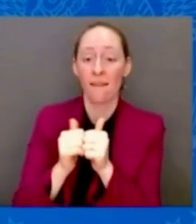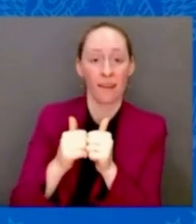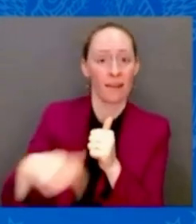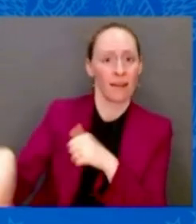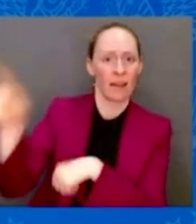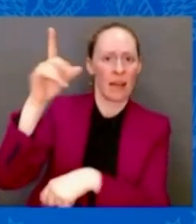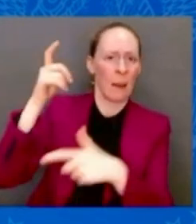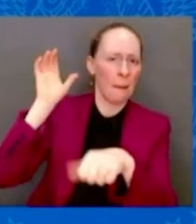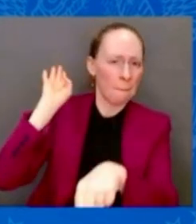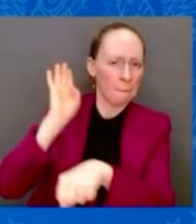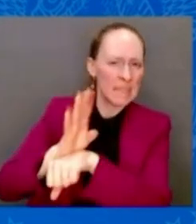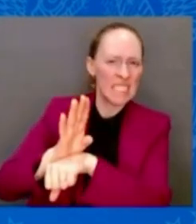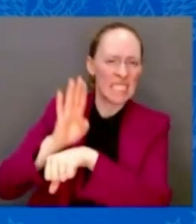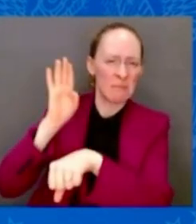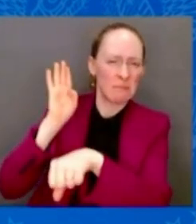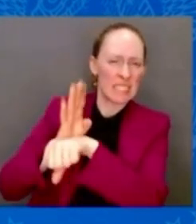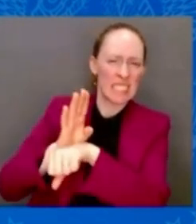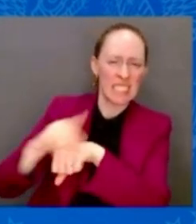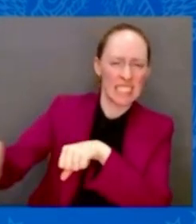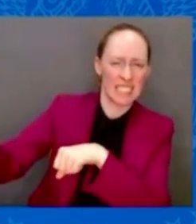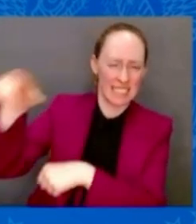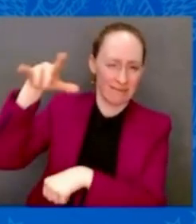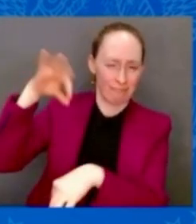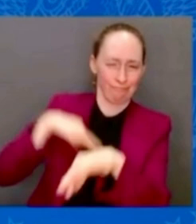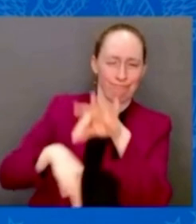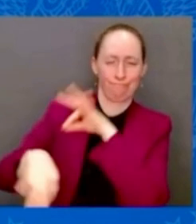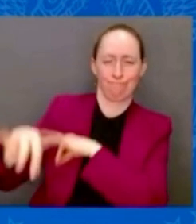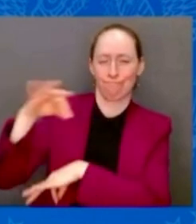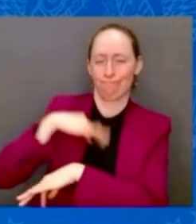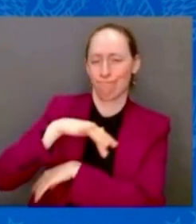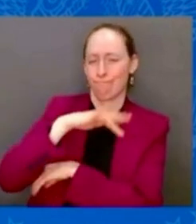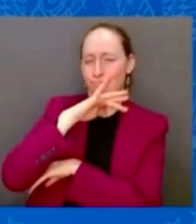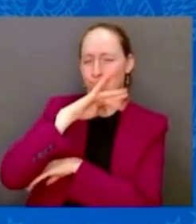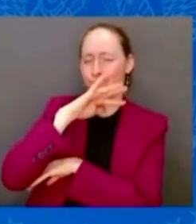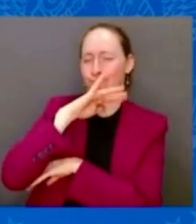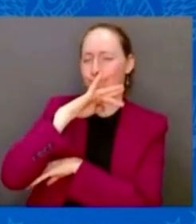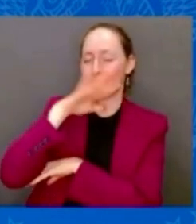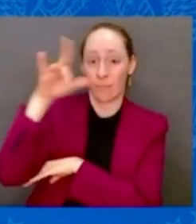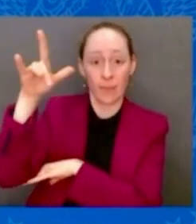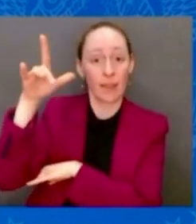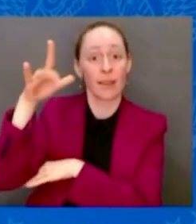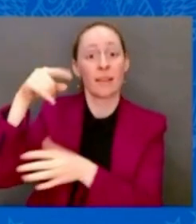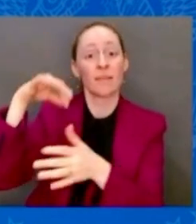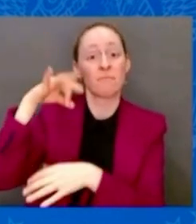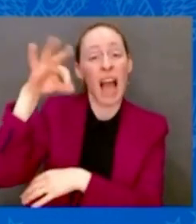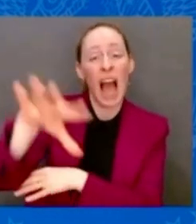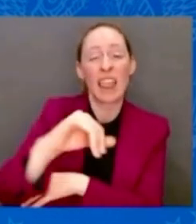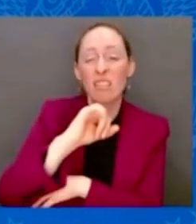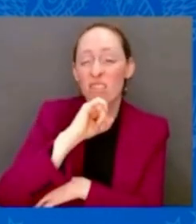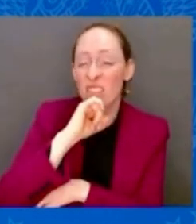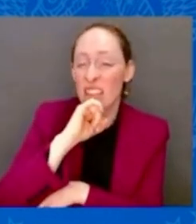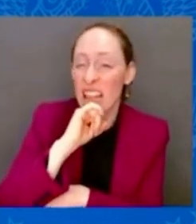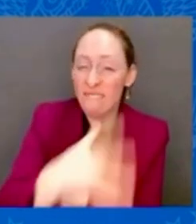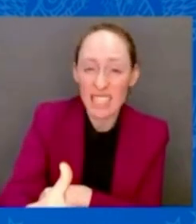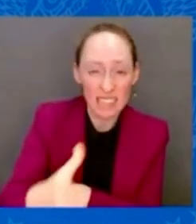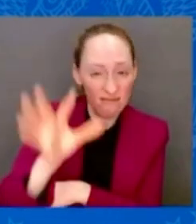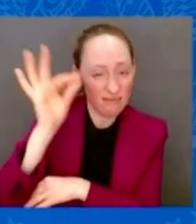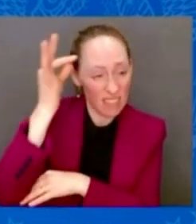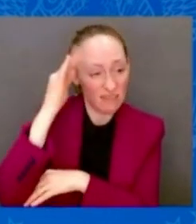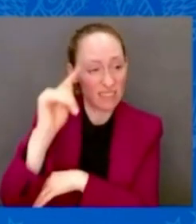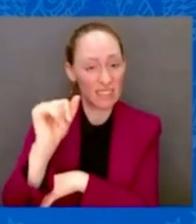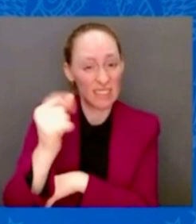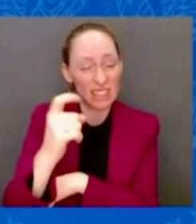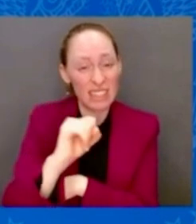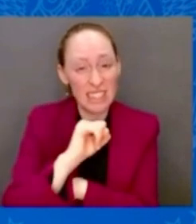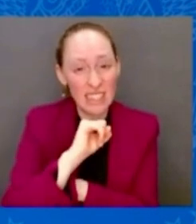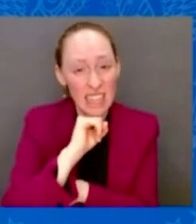federal taxes. Now, I'm a capitalist. You want to go make a lot of money, go do it, but at least pay something. So we put an incredible